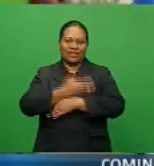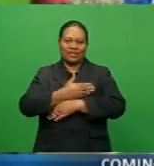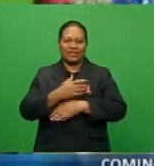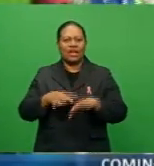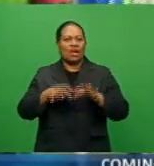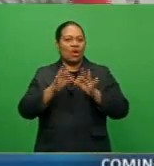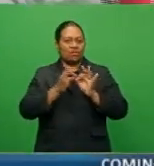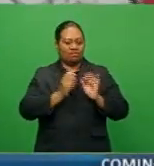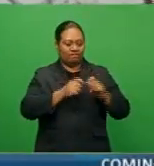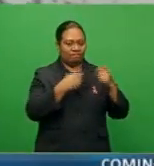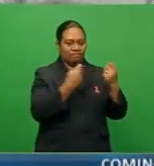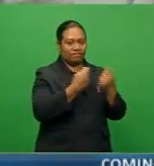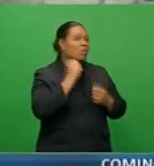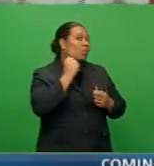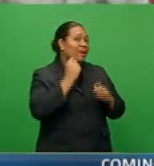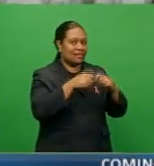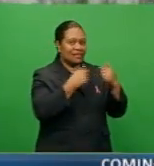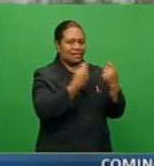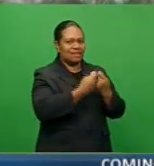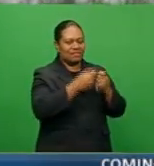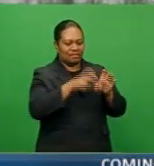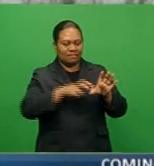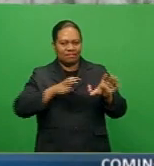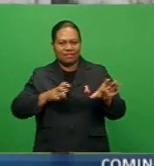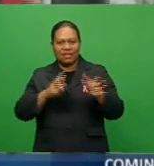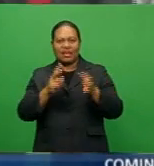Whites a step away from VPL title.